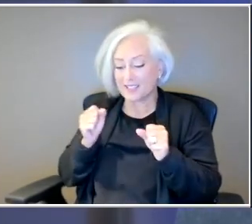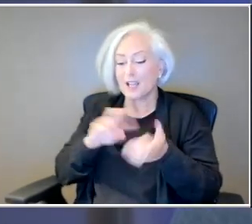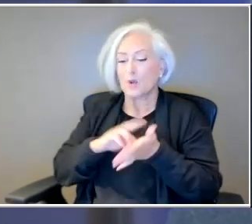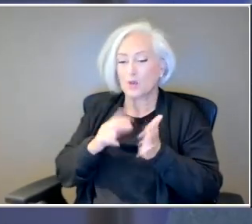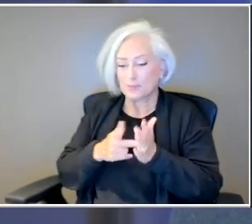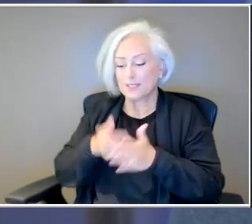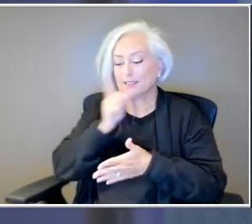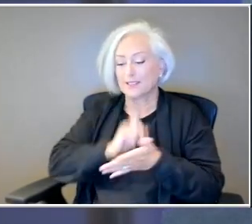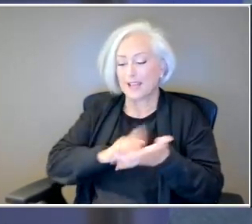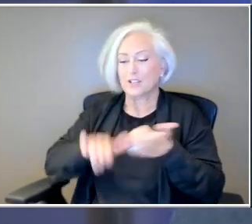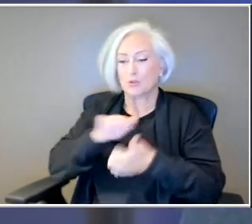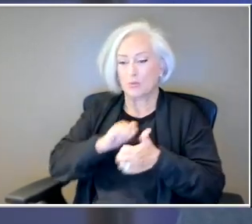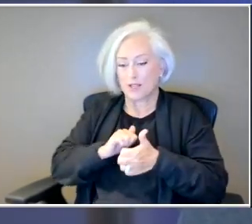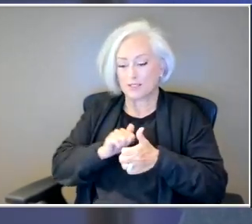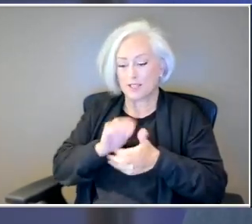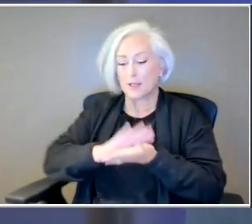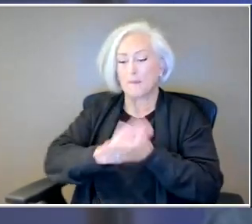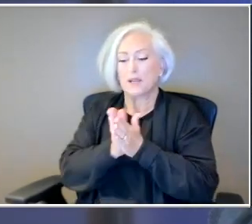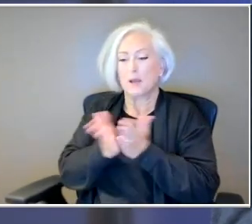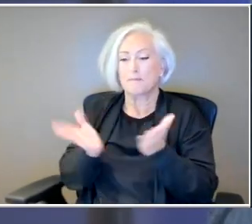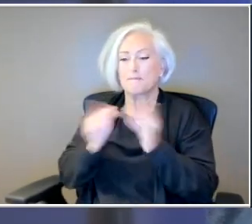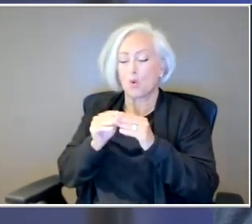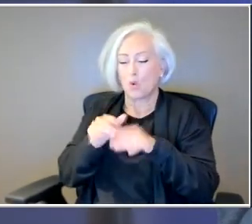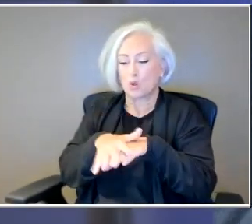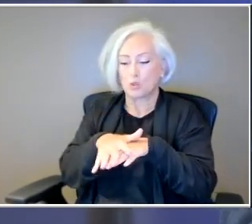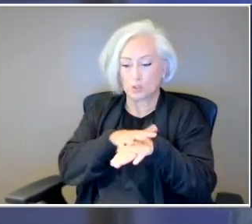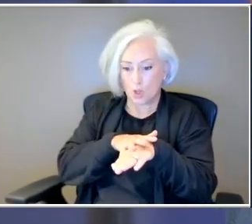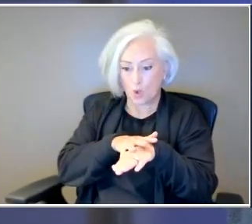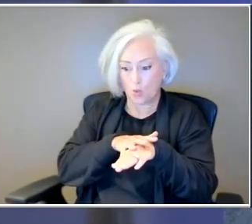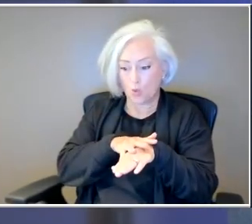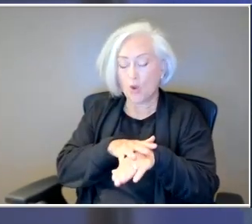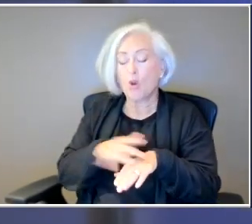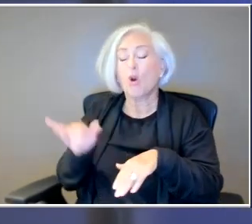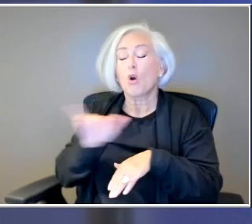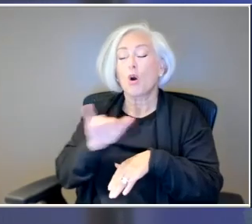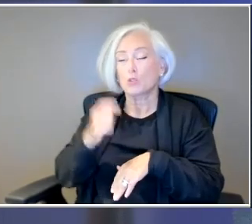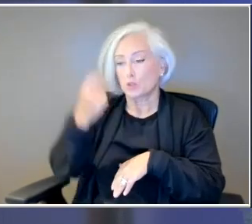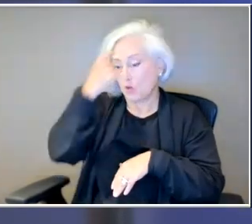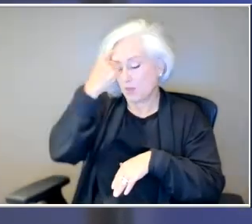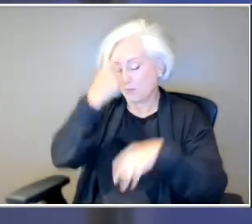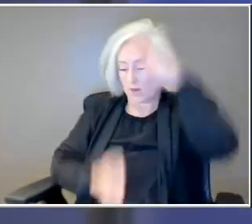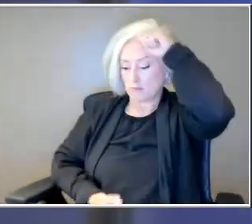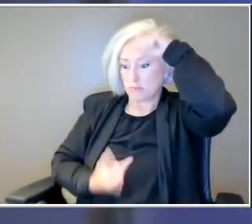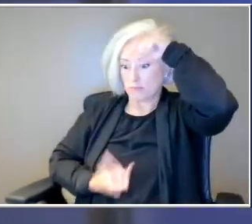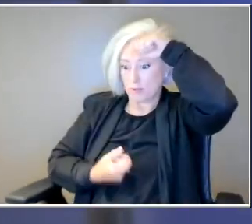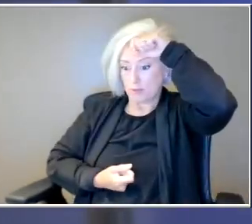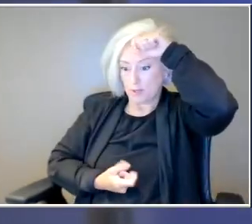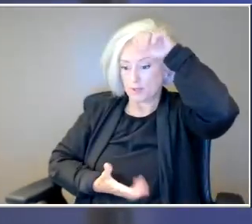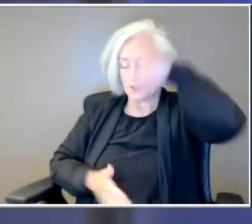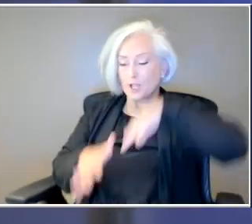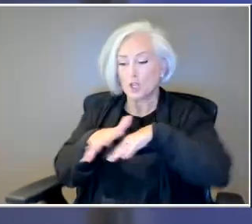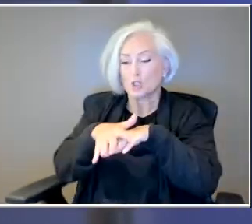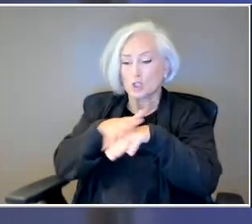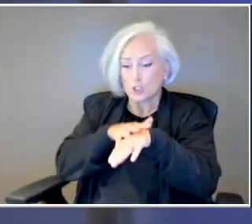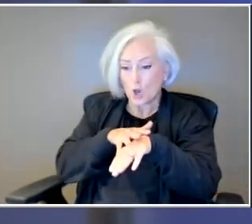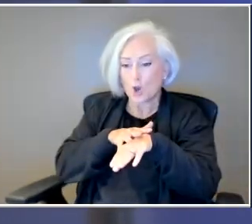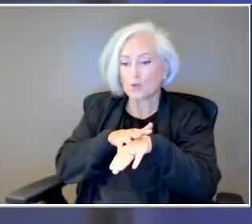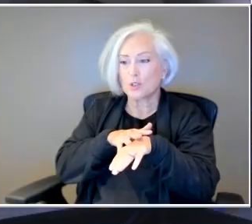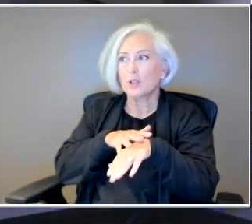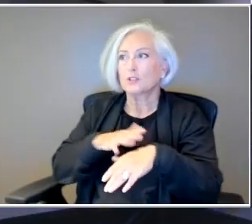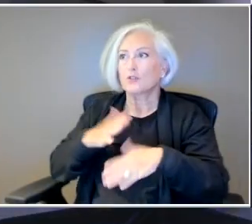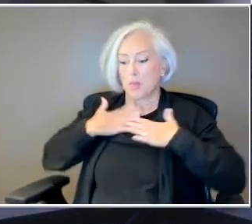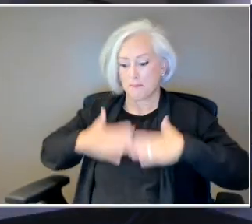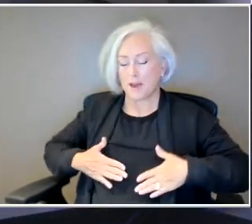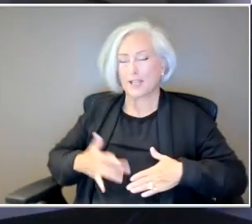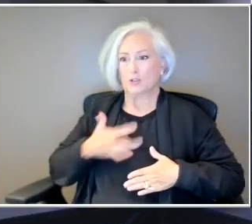affects signaling parts of the brain that drive hunger. So what was the question again? I wanted to get that in. I'm sorry. Well, just